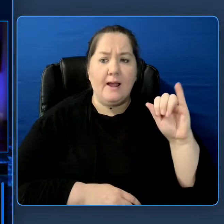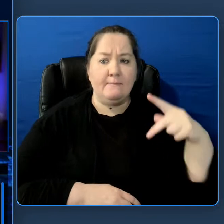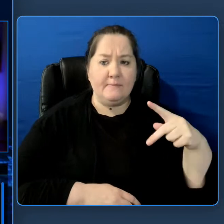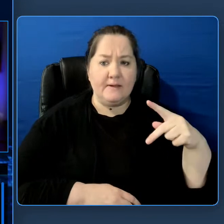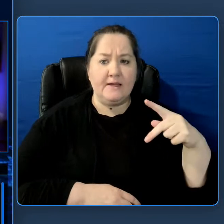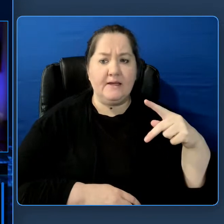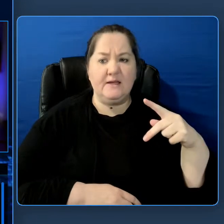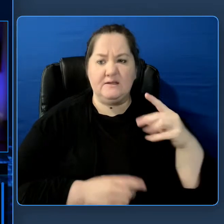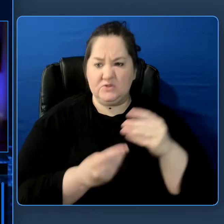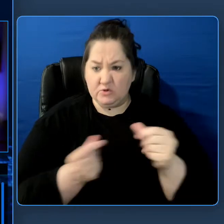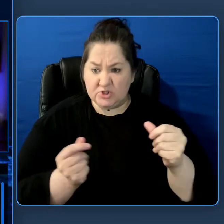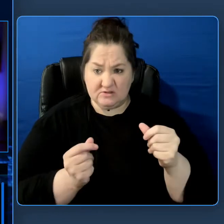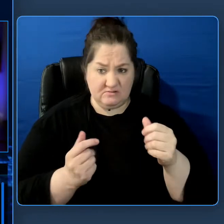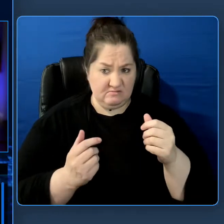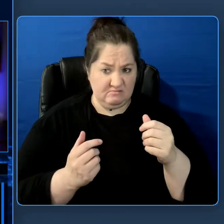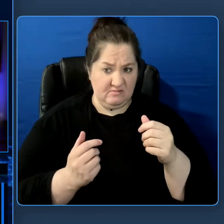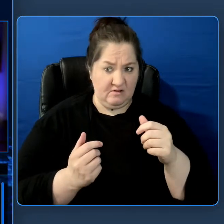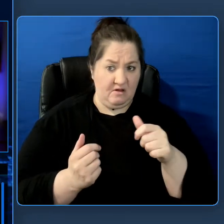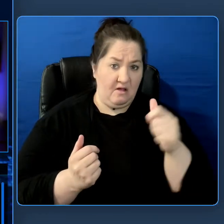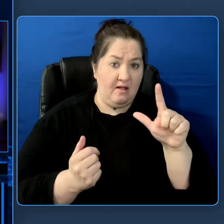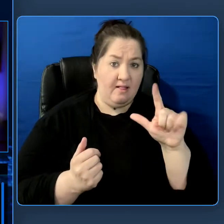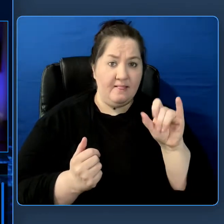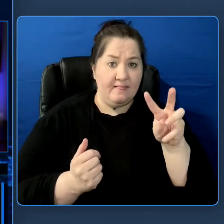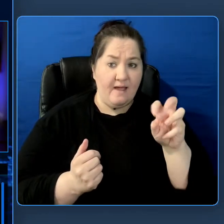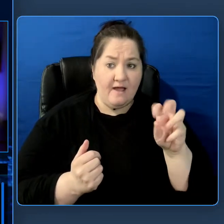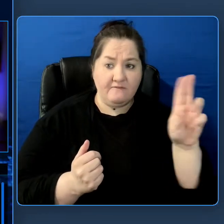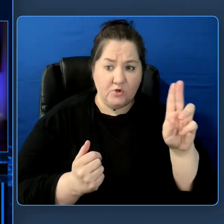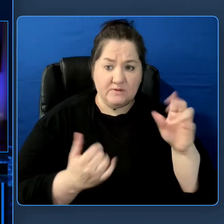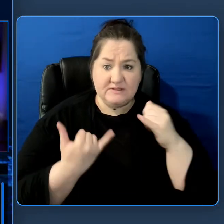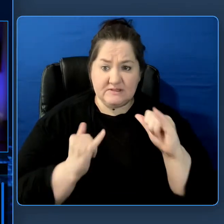view, still PepLink? Thanks.